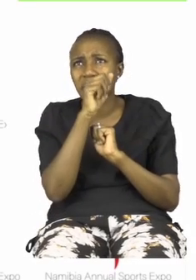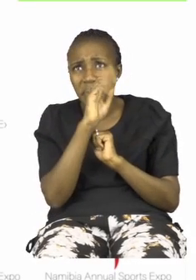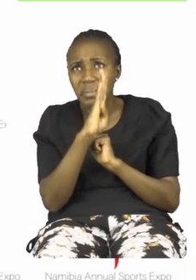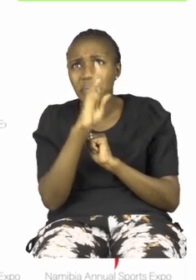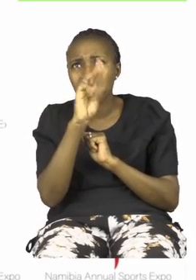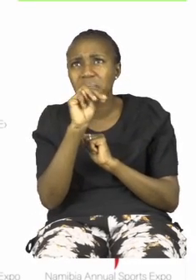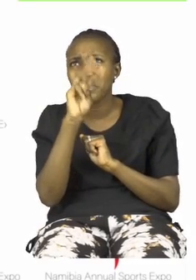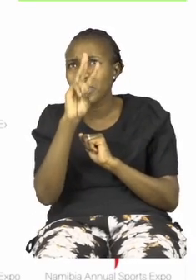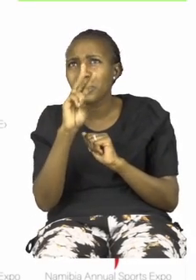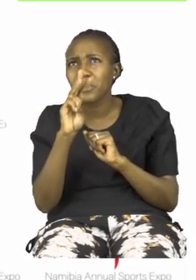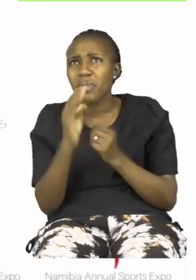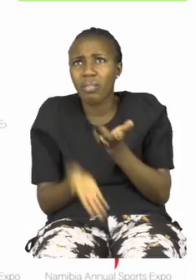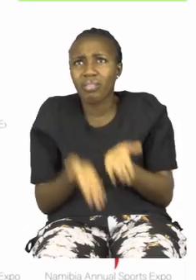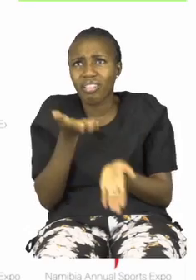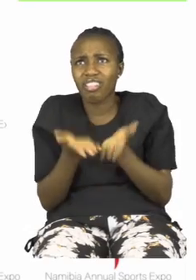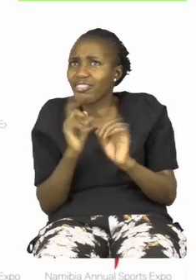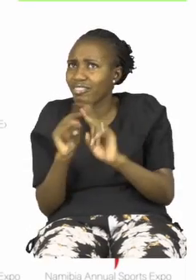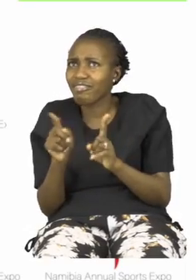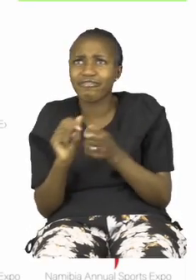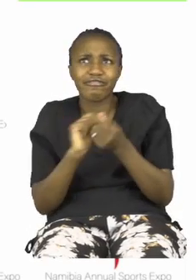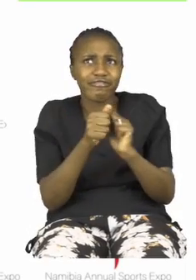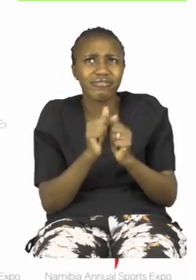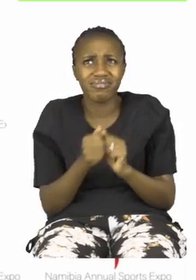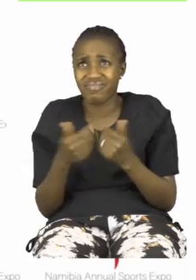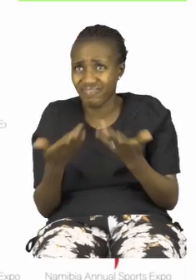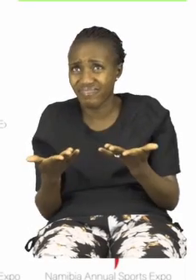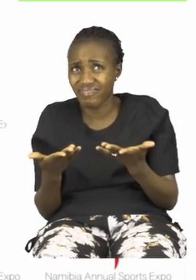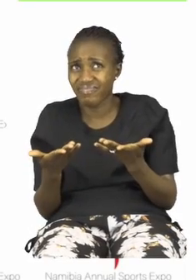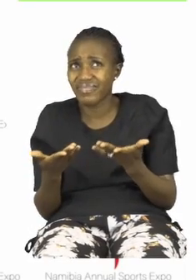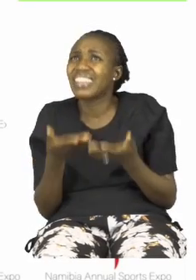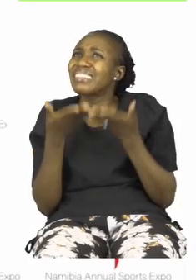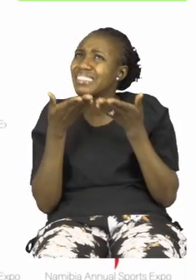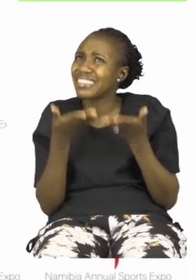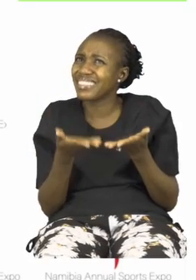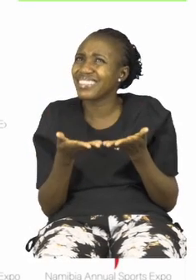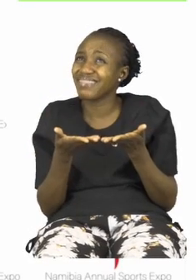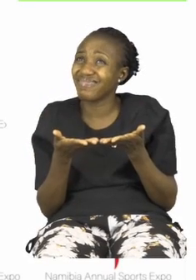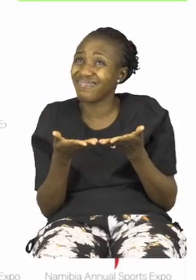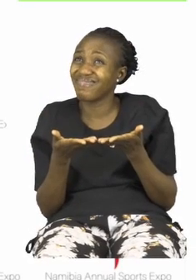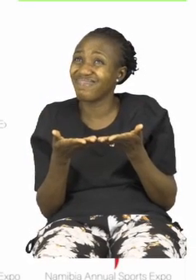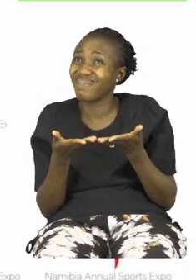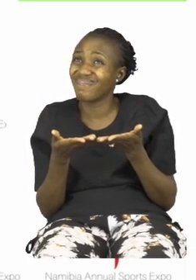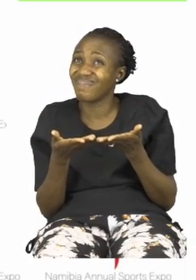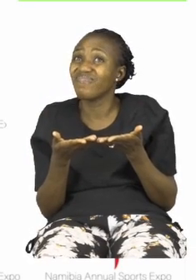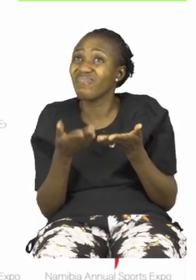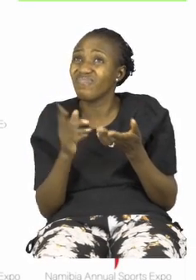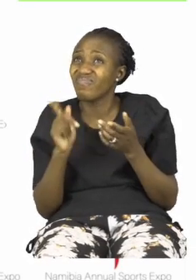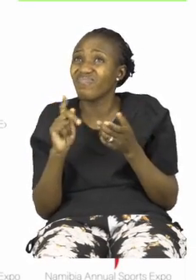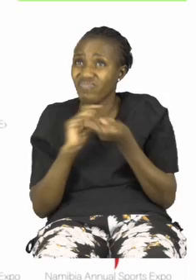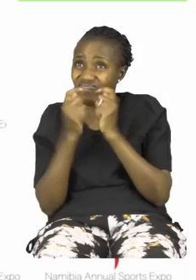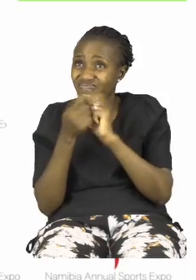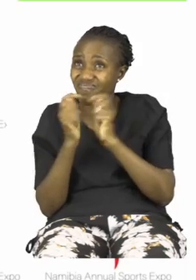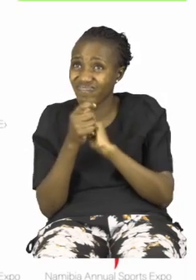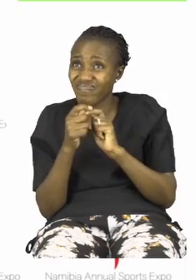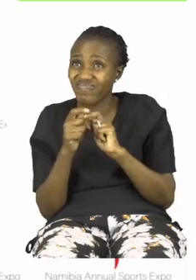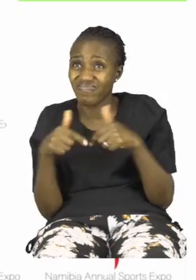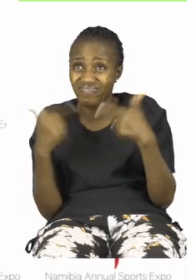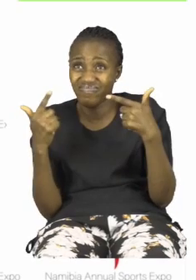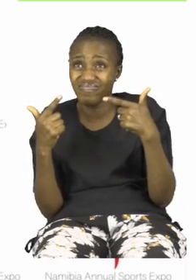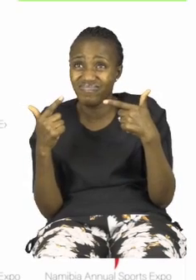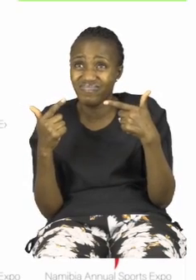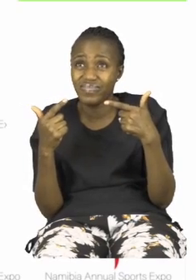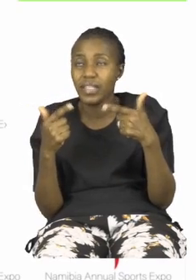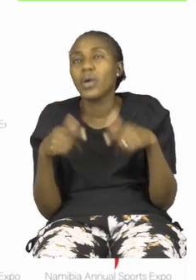don't know where you get them, but yeah, you modify all of these things. And do you also modify games? Is that possible?